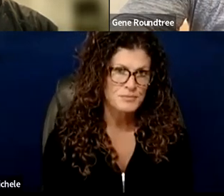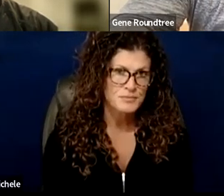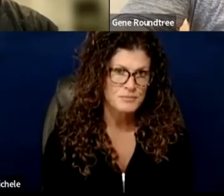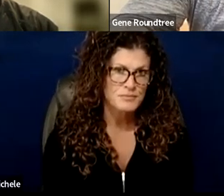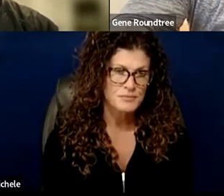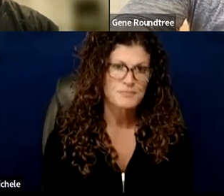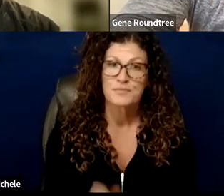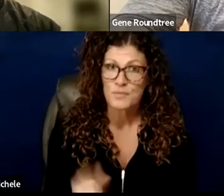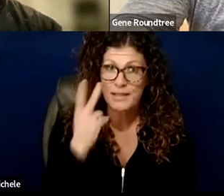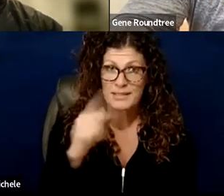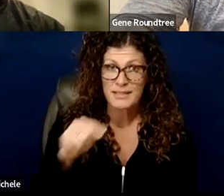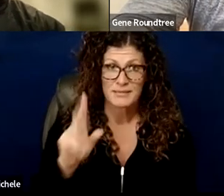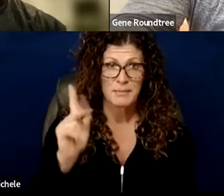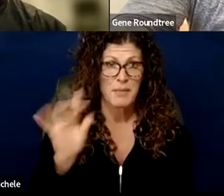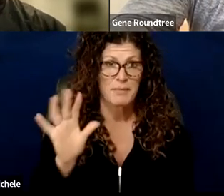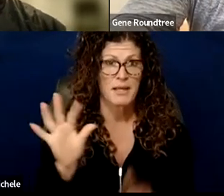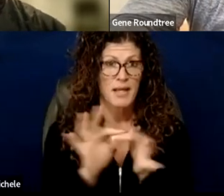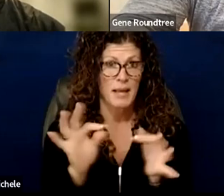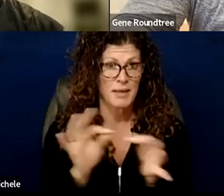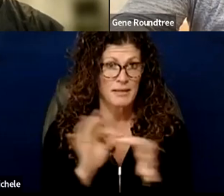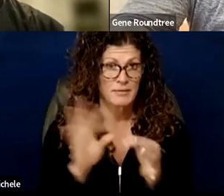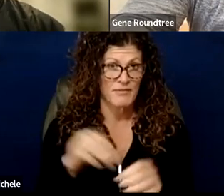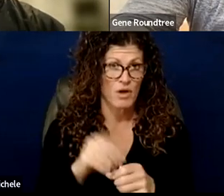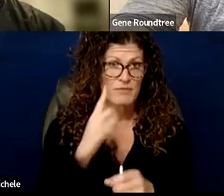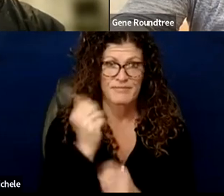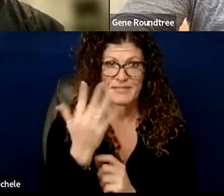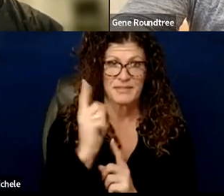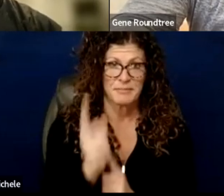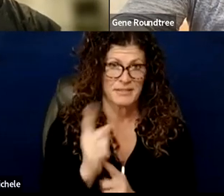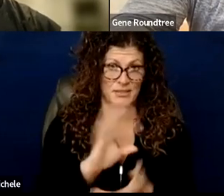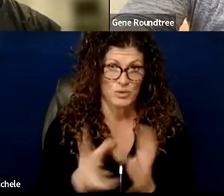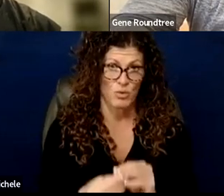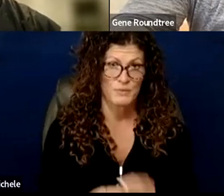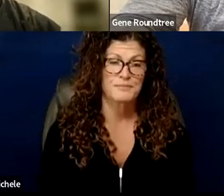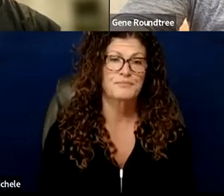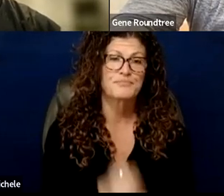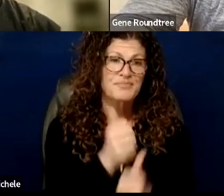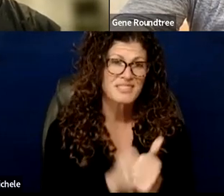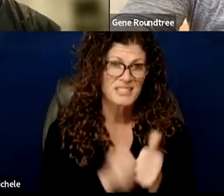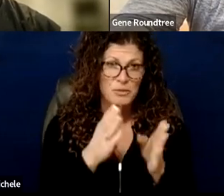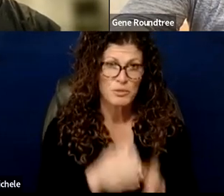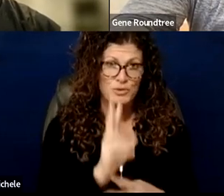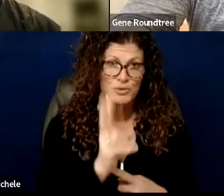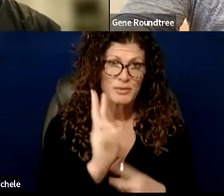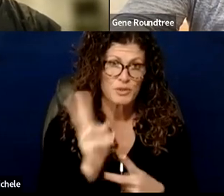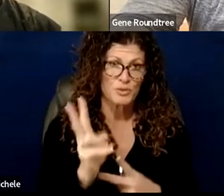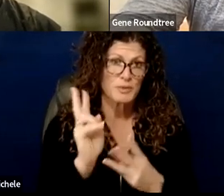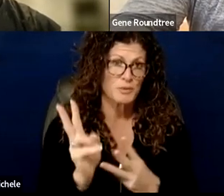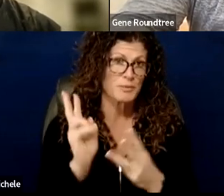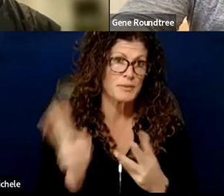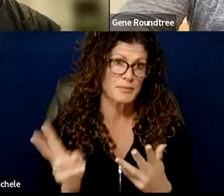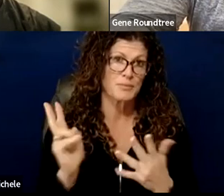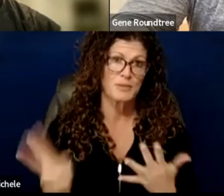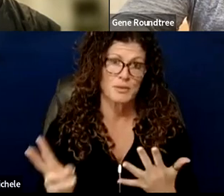said, the public comment period for today's meeting will be 15 minutes in total. Each person will have 2 minutes to speak, and I